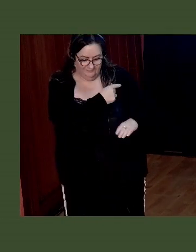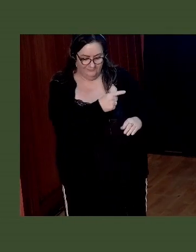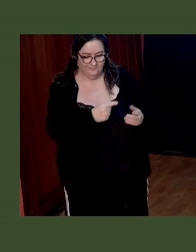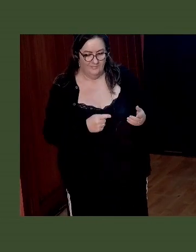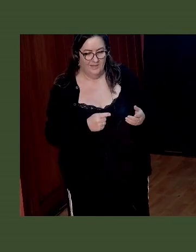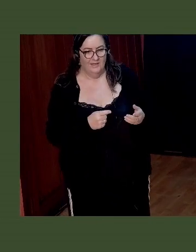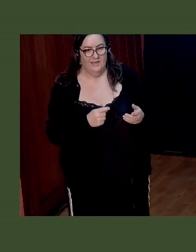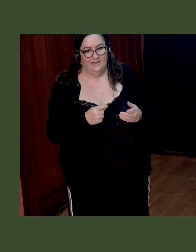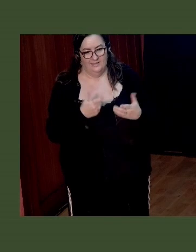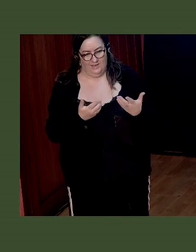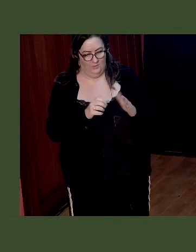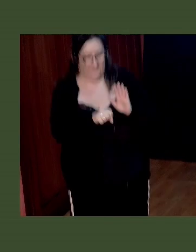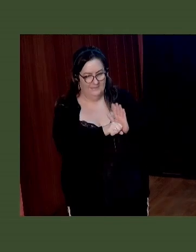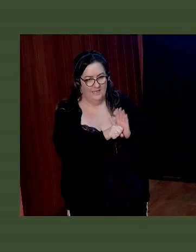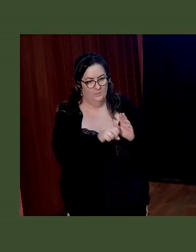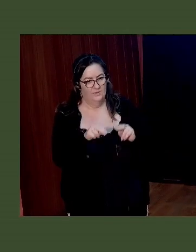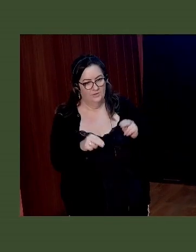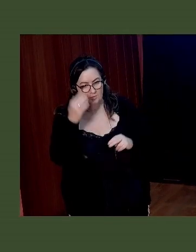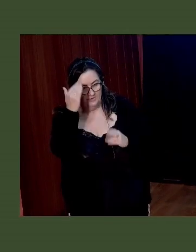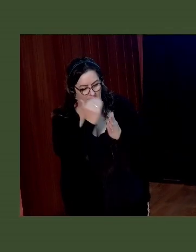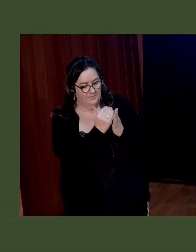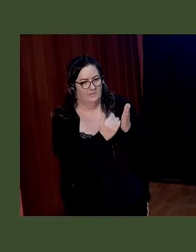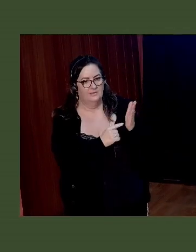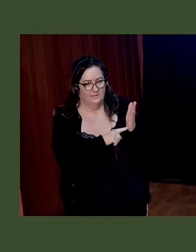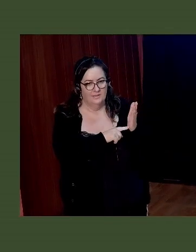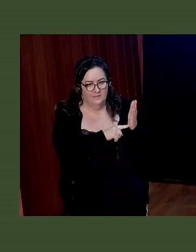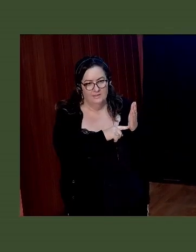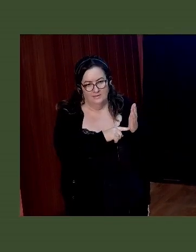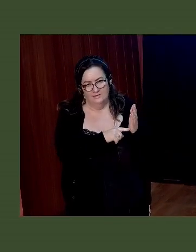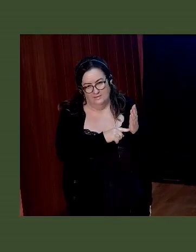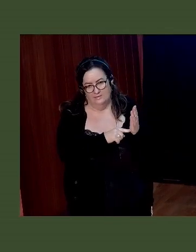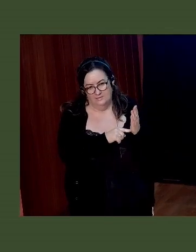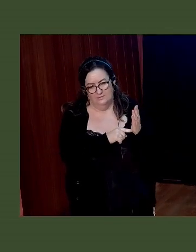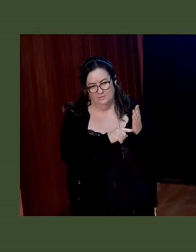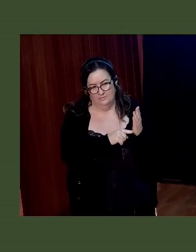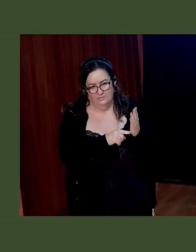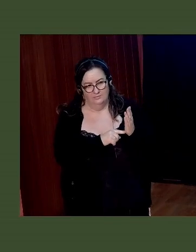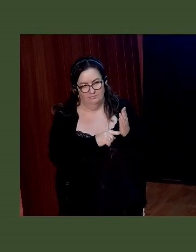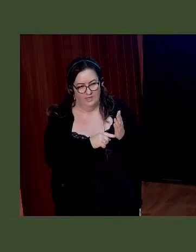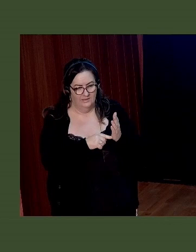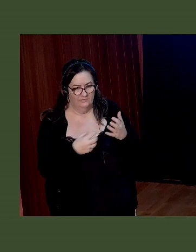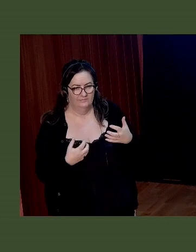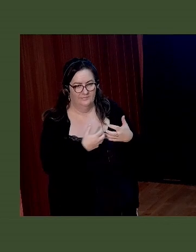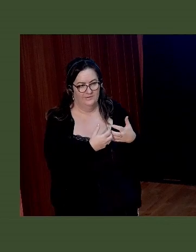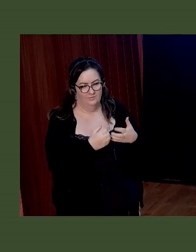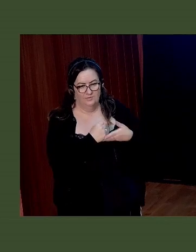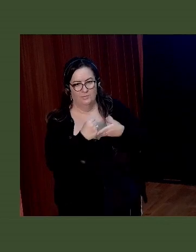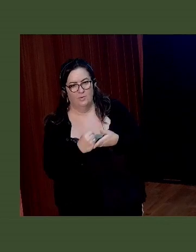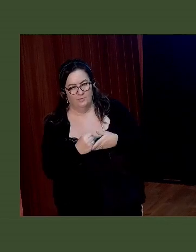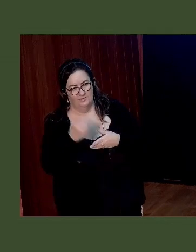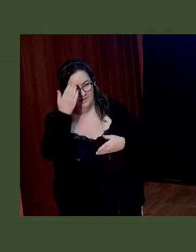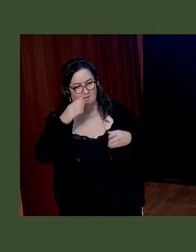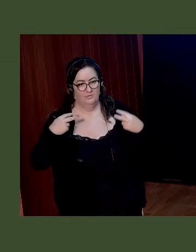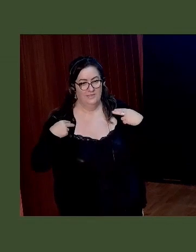and the adherence of the state to the new principles that brought into being and on its activities accordingly, and support for the Irish language and